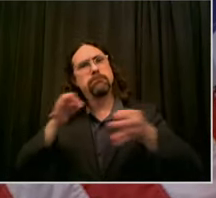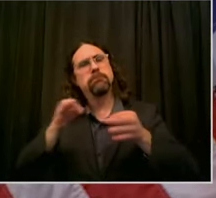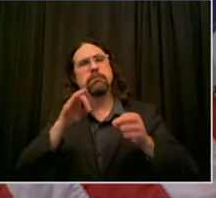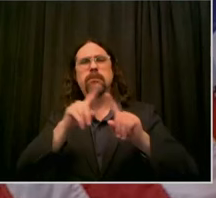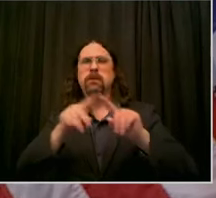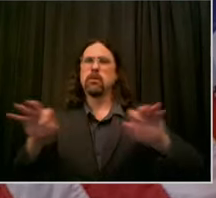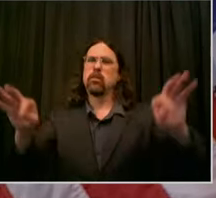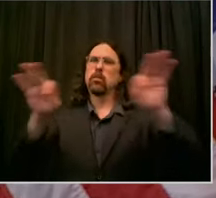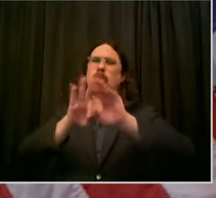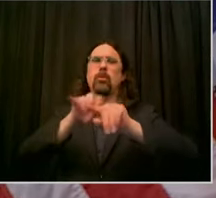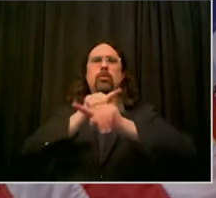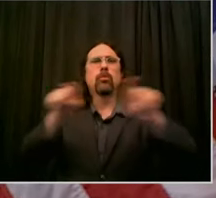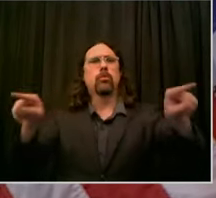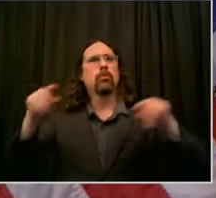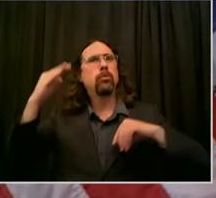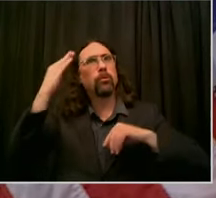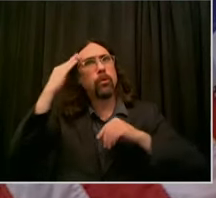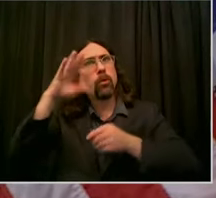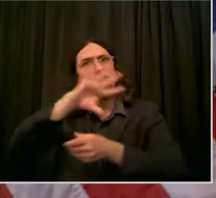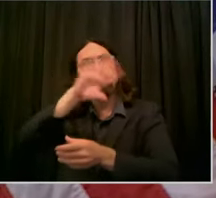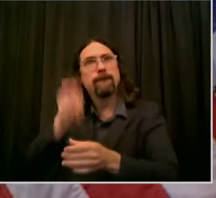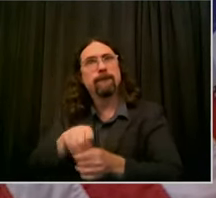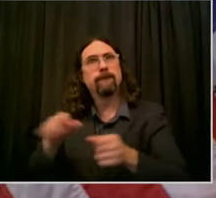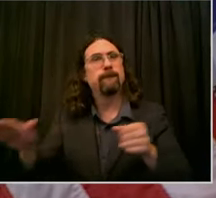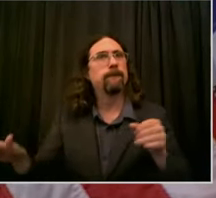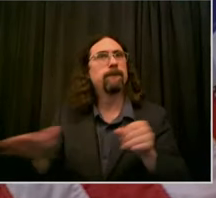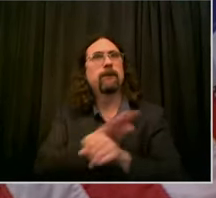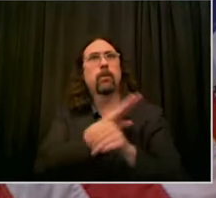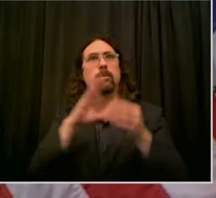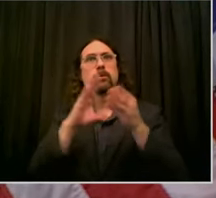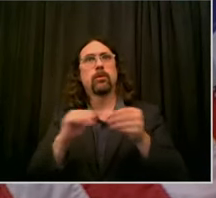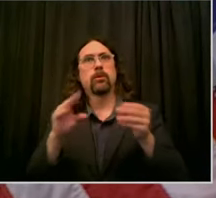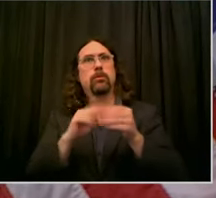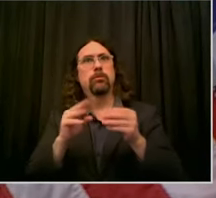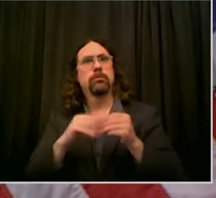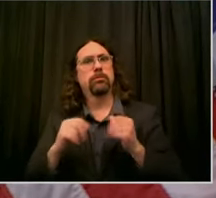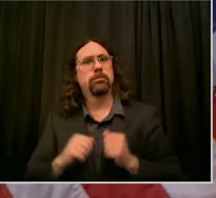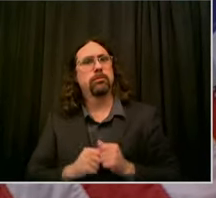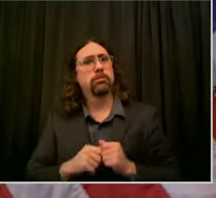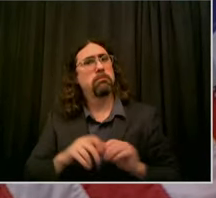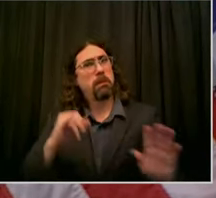wrong, I'll always acknowledge that. I'll always say what I really believe is true.